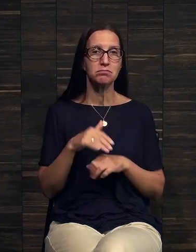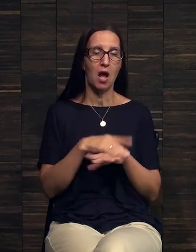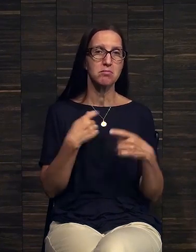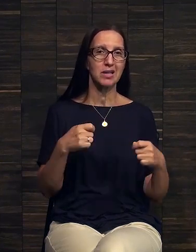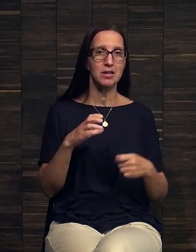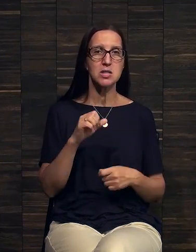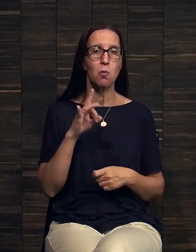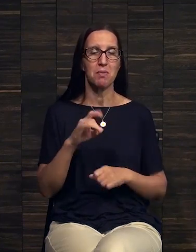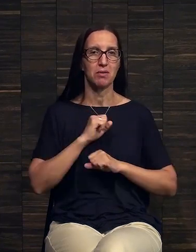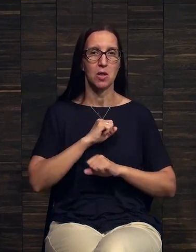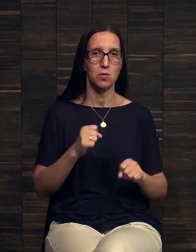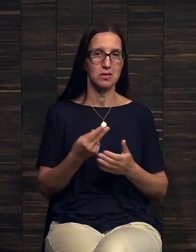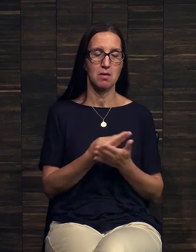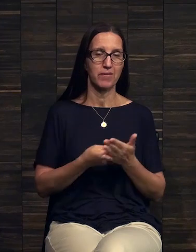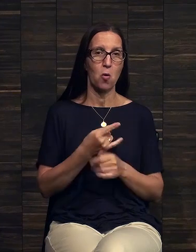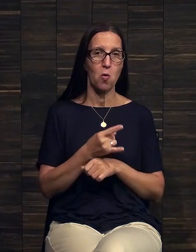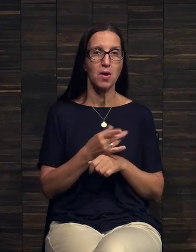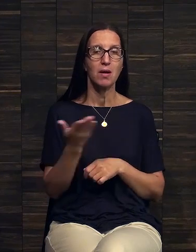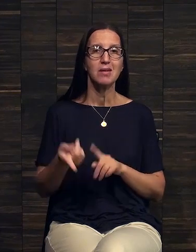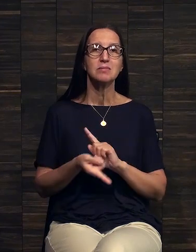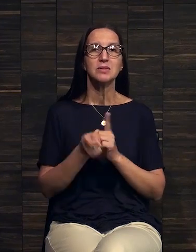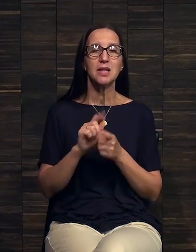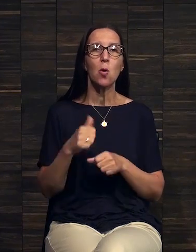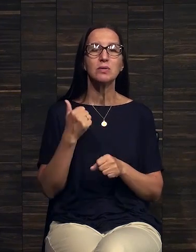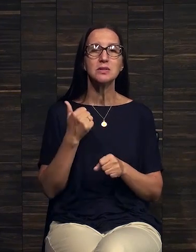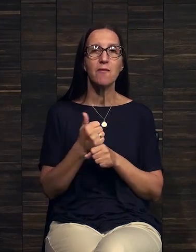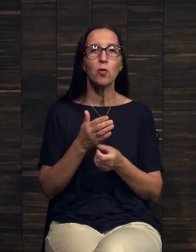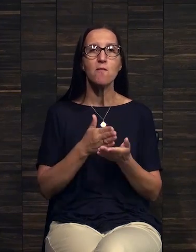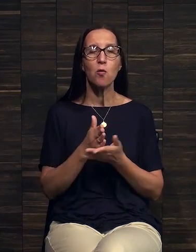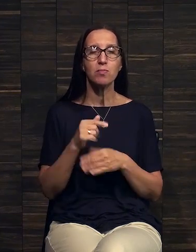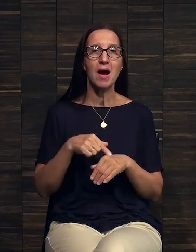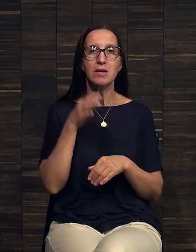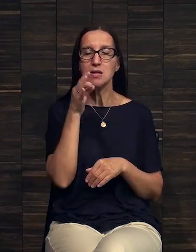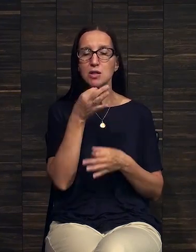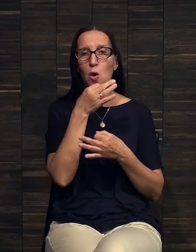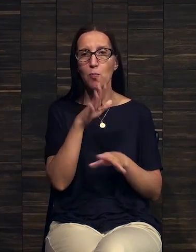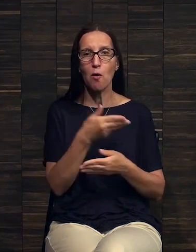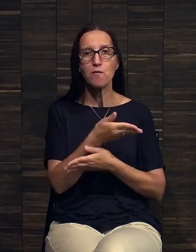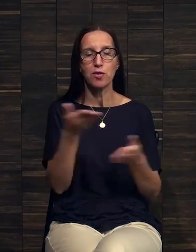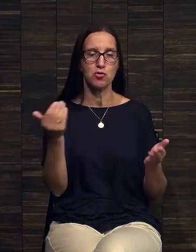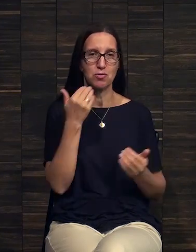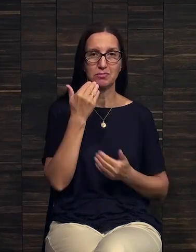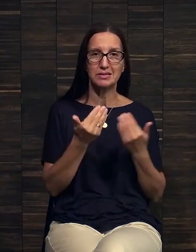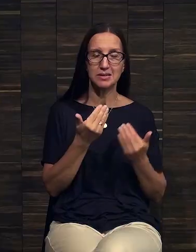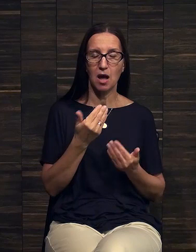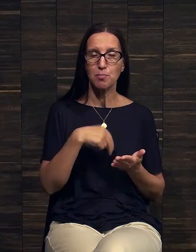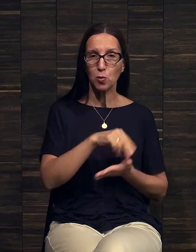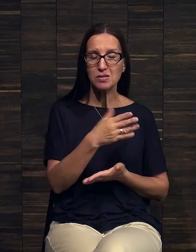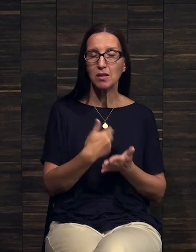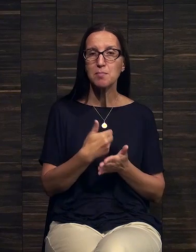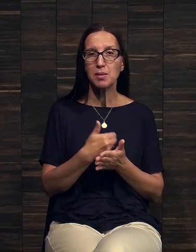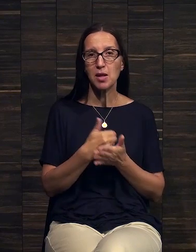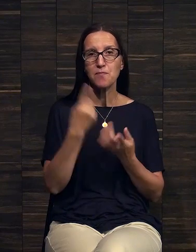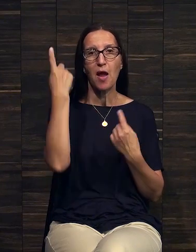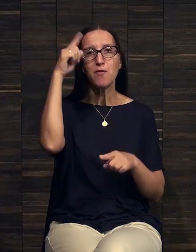the superhero comics dominated the market. And so it was the major form of response to